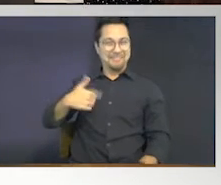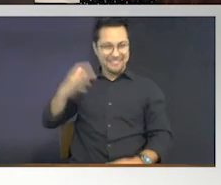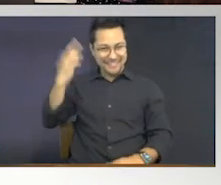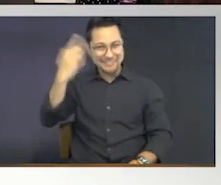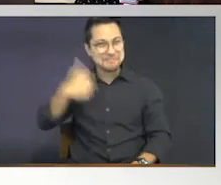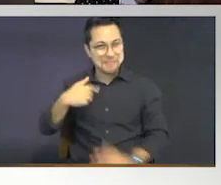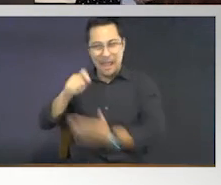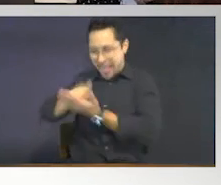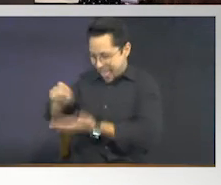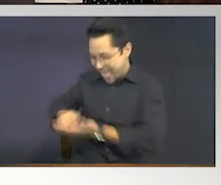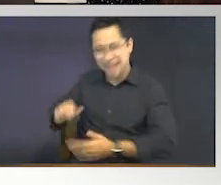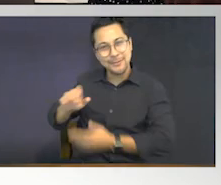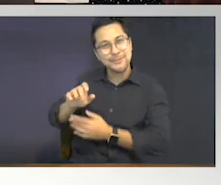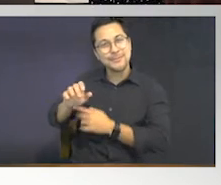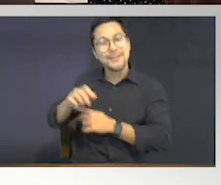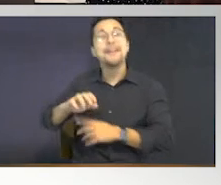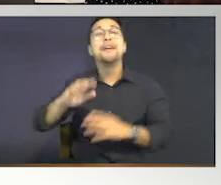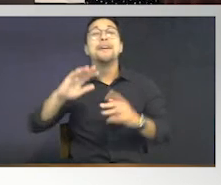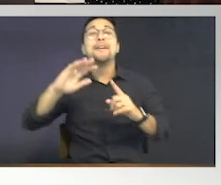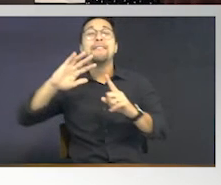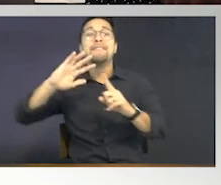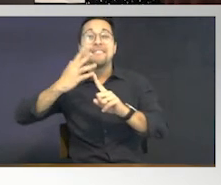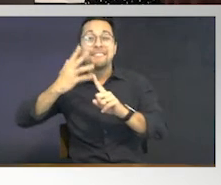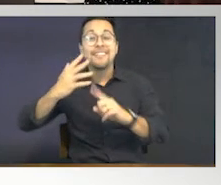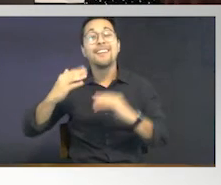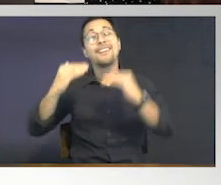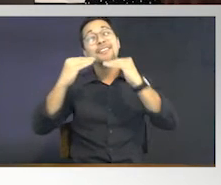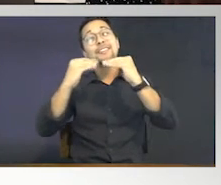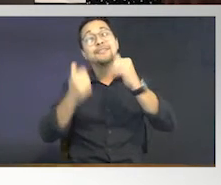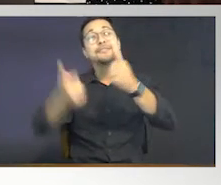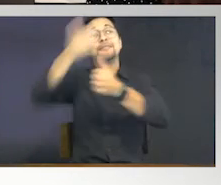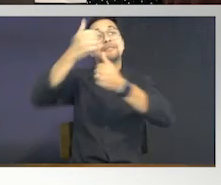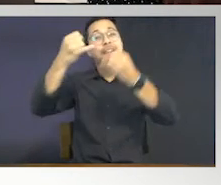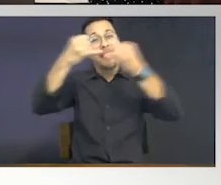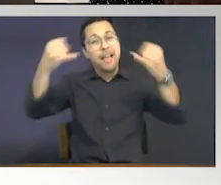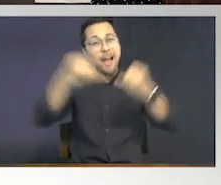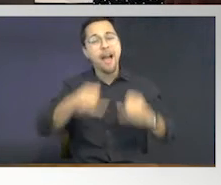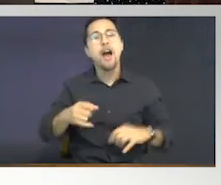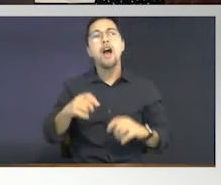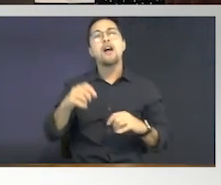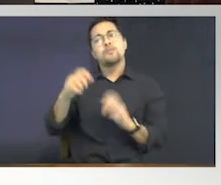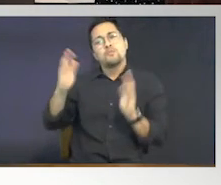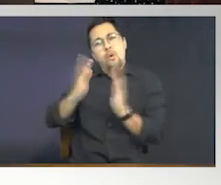notes. Number 5, above the lines, draw a small square.